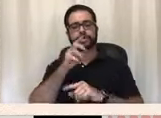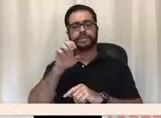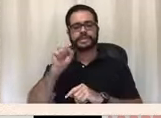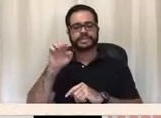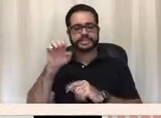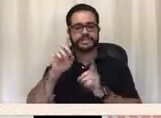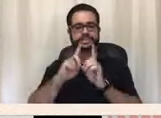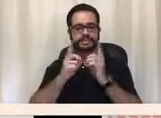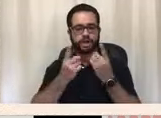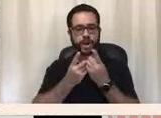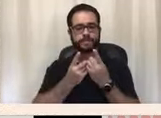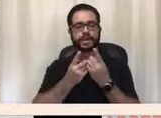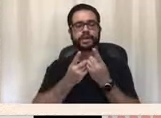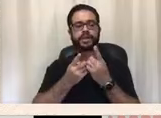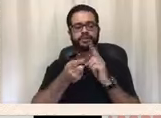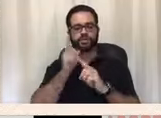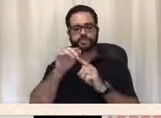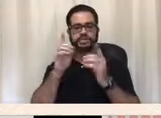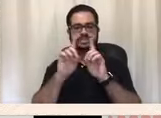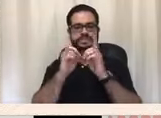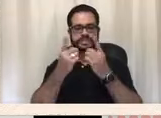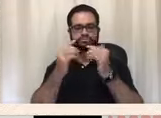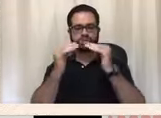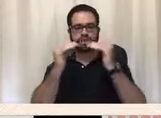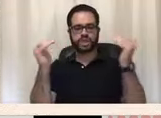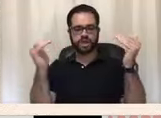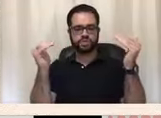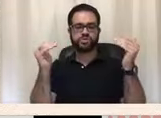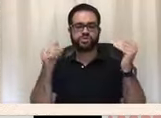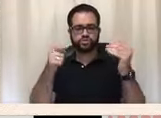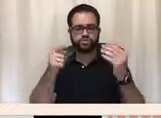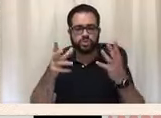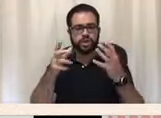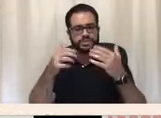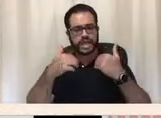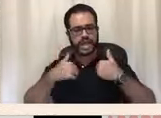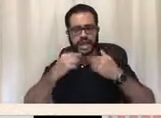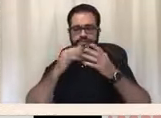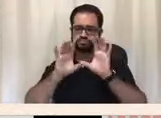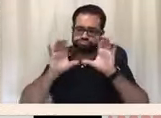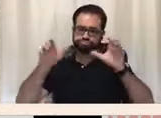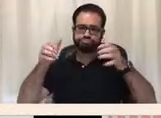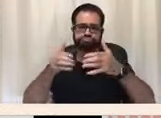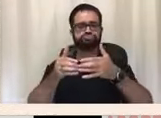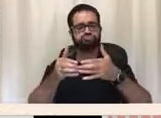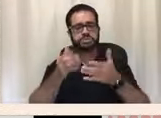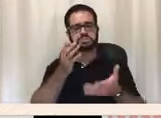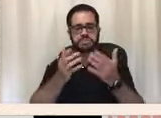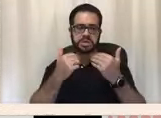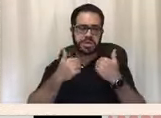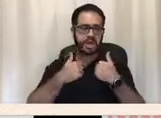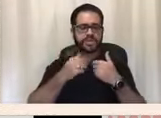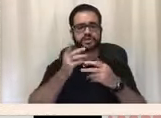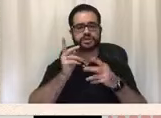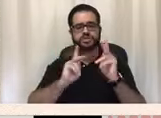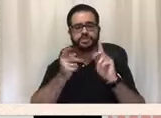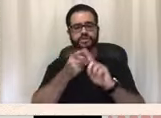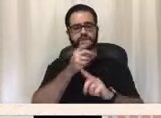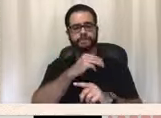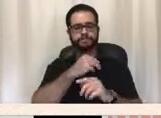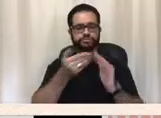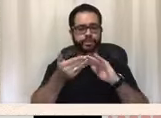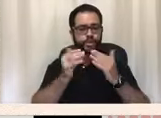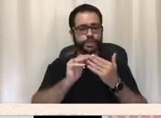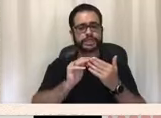the district level. So you want to have a well-rounded group. You may even want to have some community members, someone